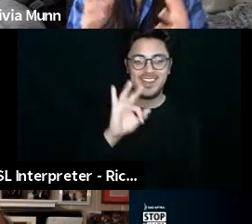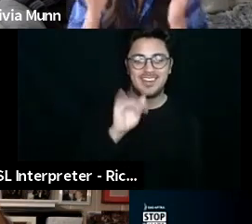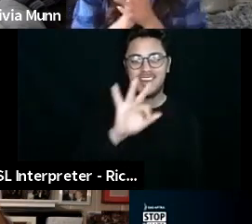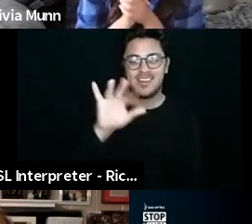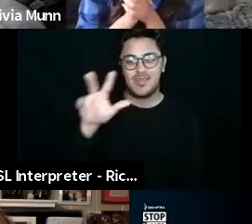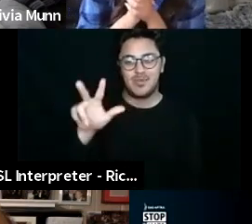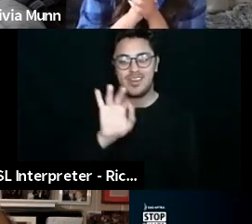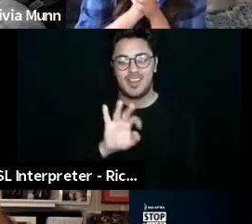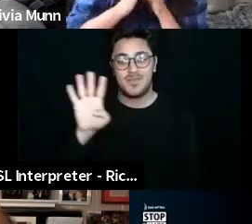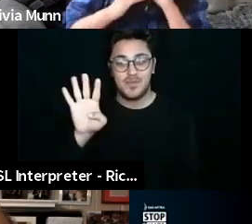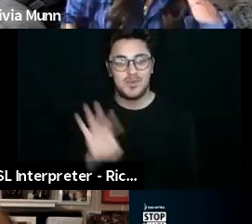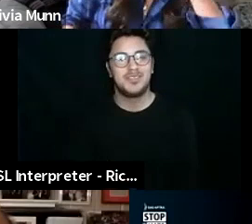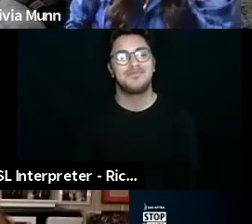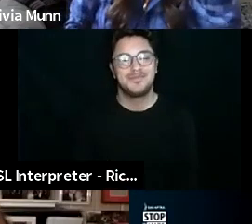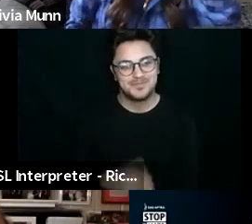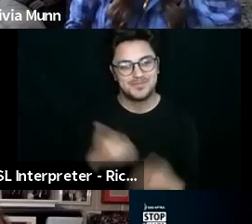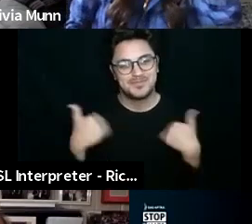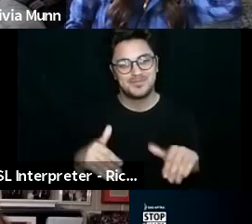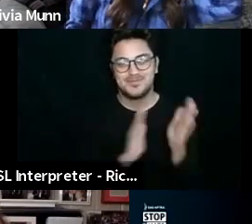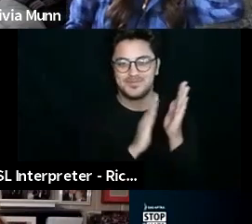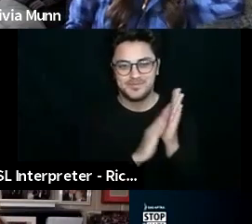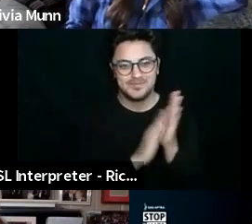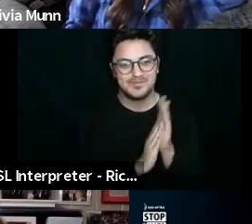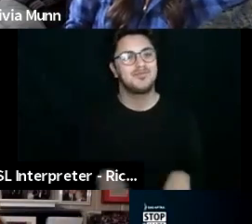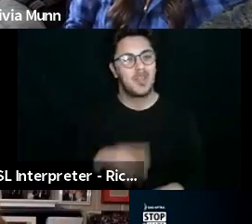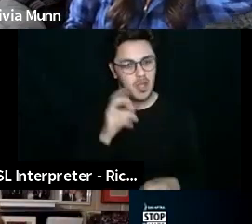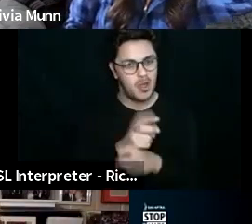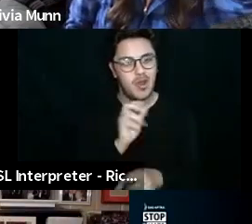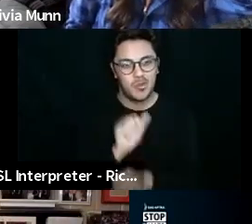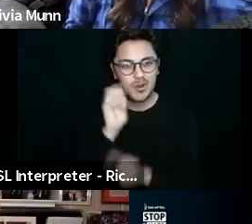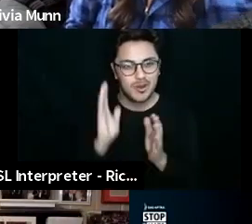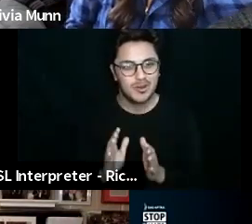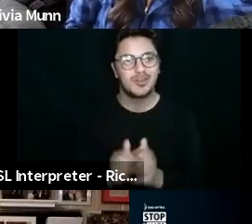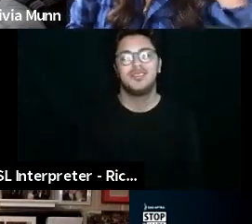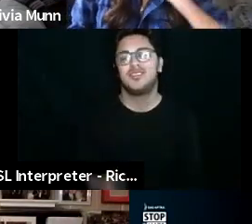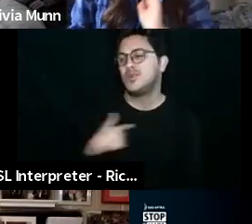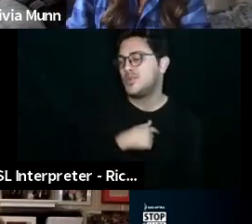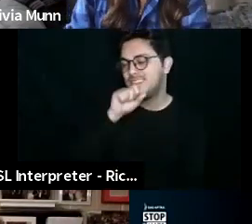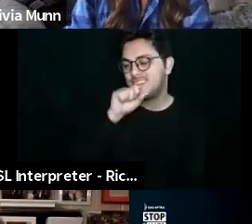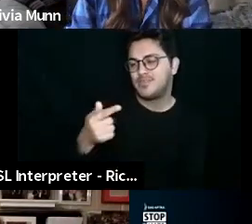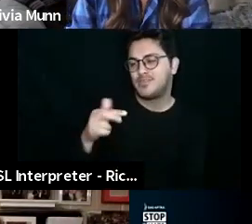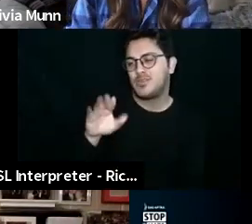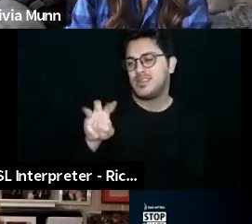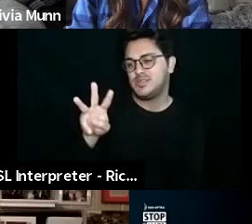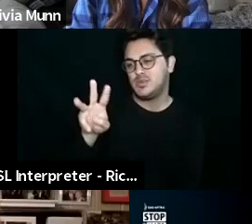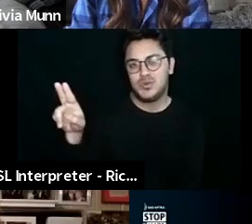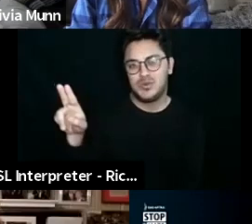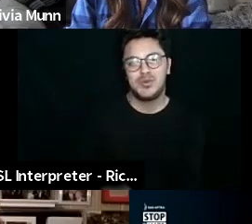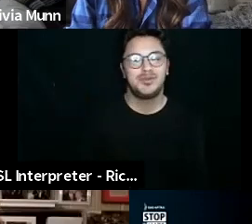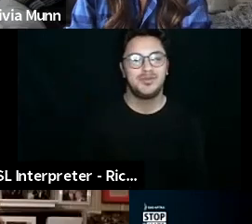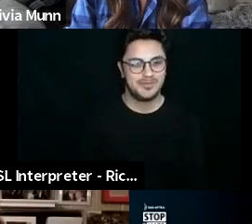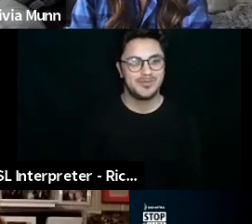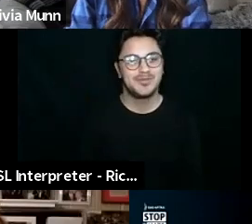was terrific then, hard worker, open eye. Well done. We love Grace Wu. Absolutely.